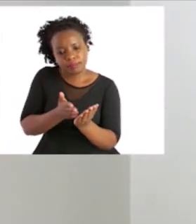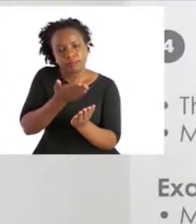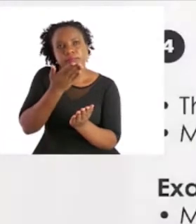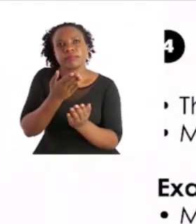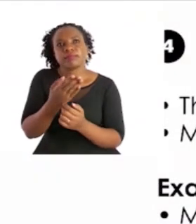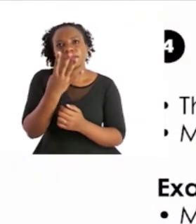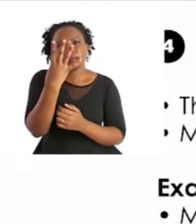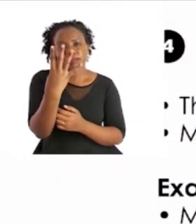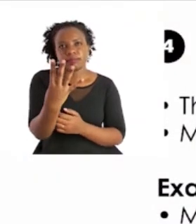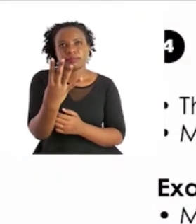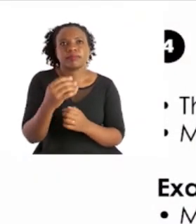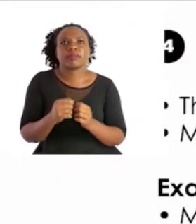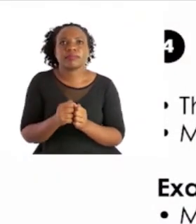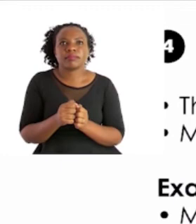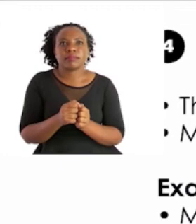4.